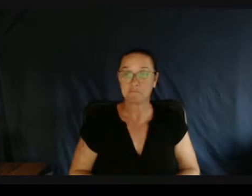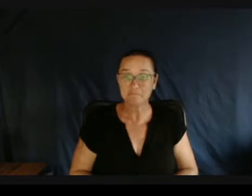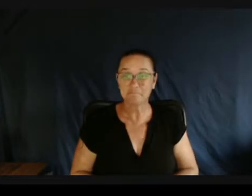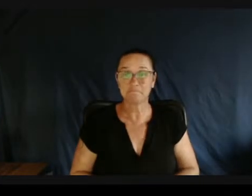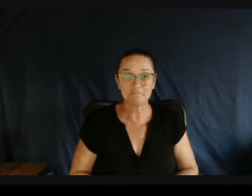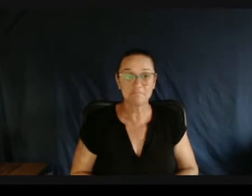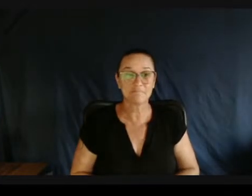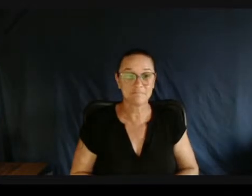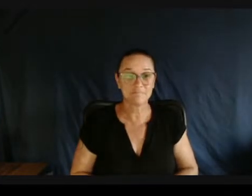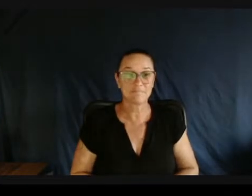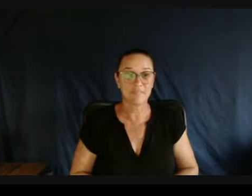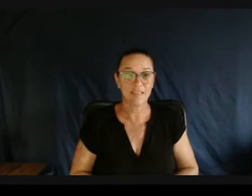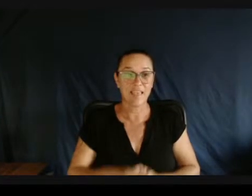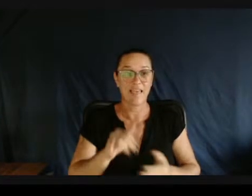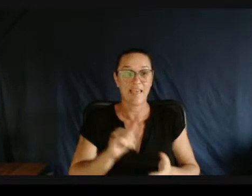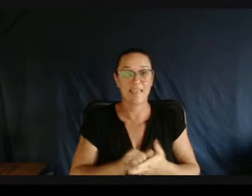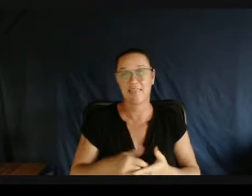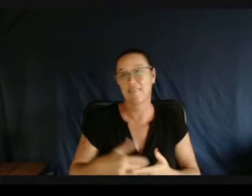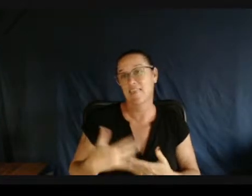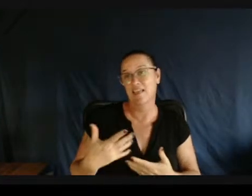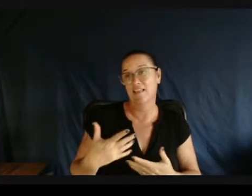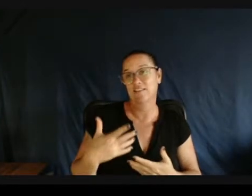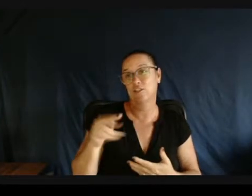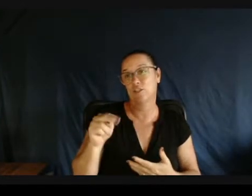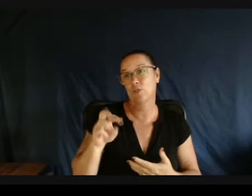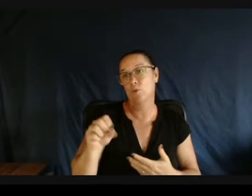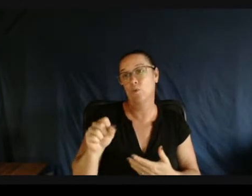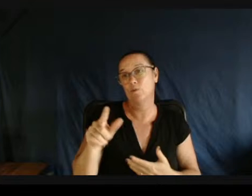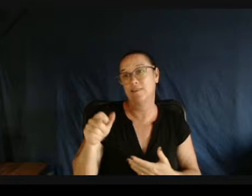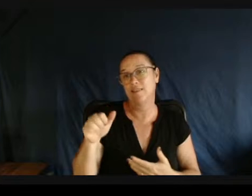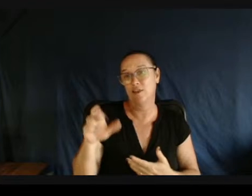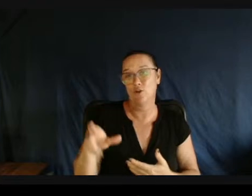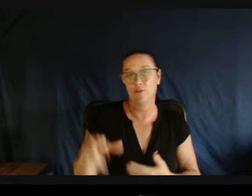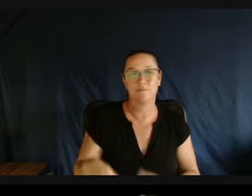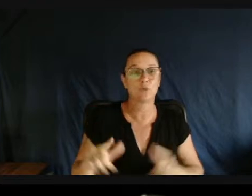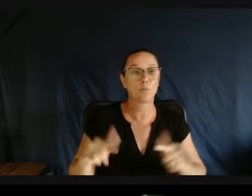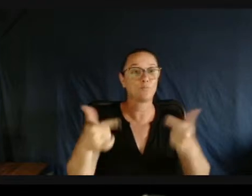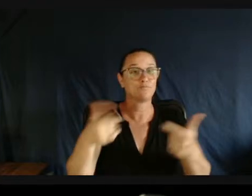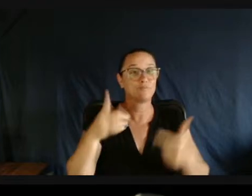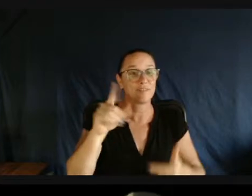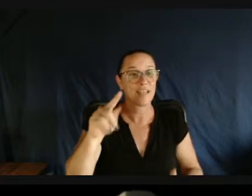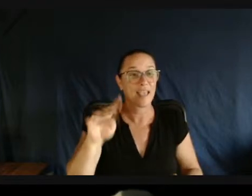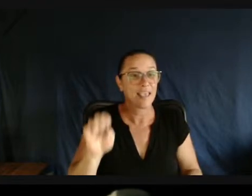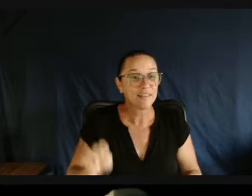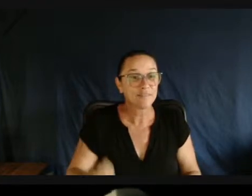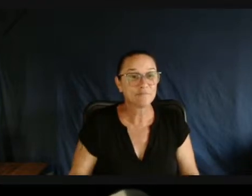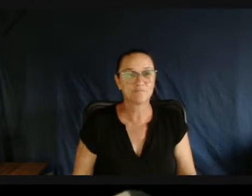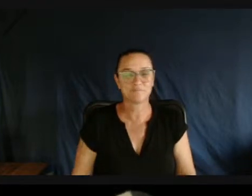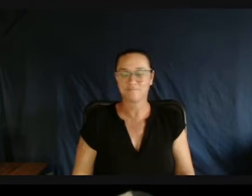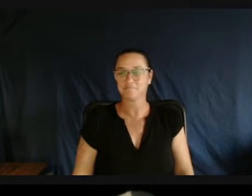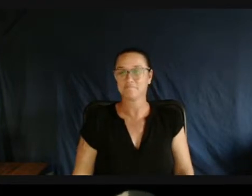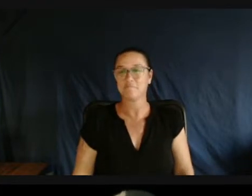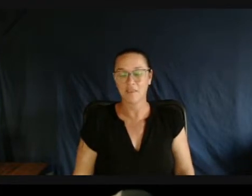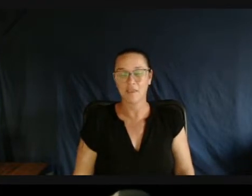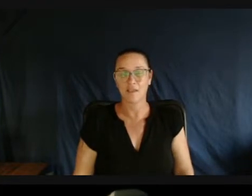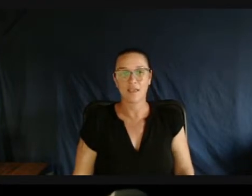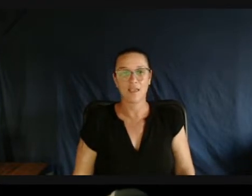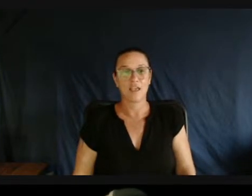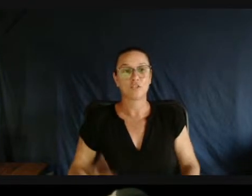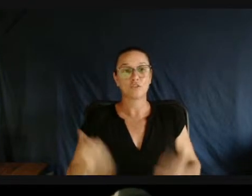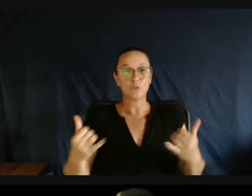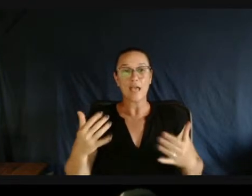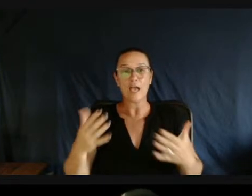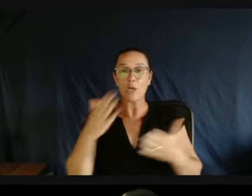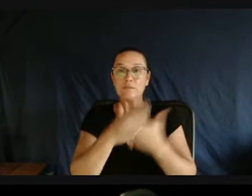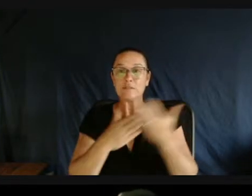our newsletter for the month. There we go, Dane. All right. Well, yeah, it gets us to some thank yous. We did